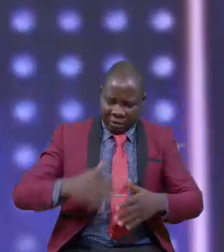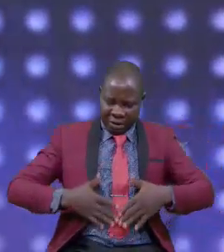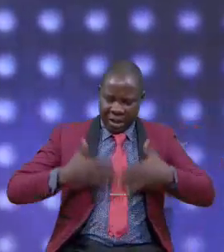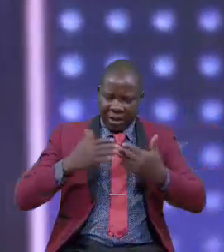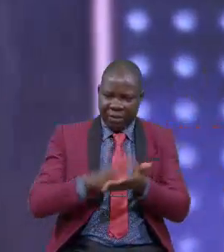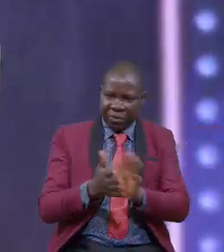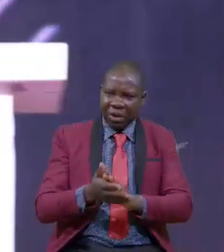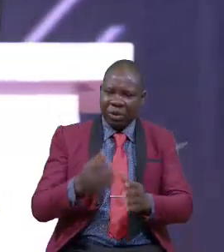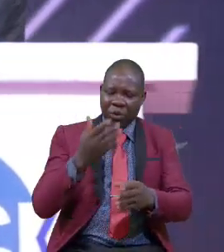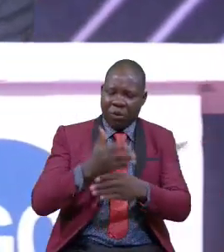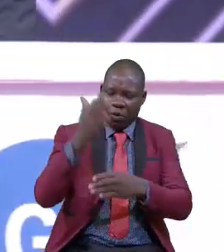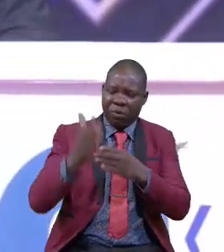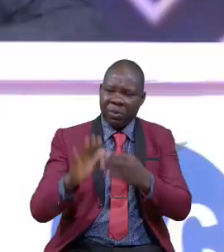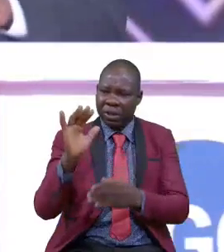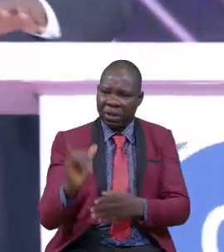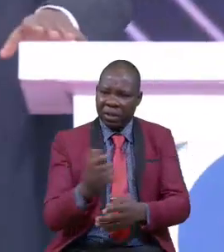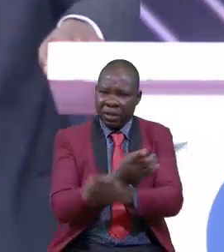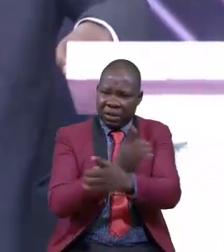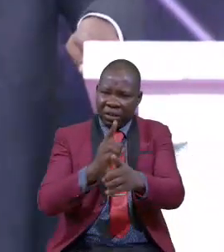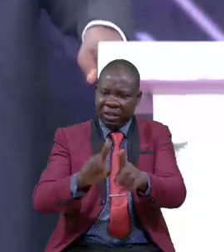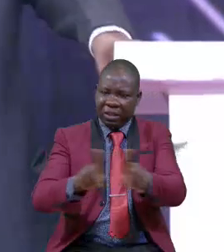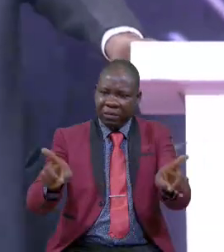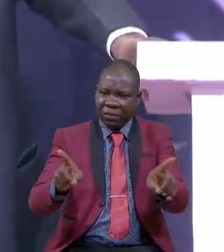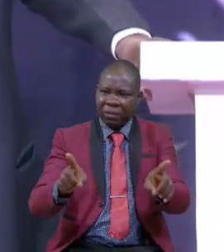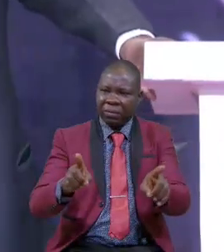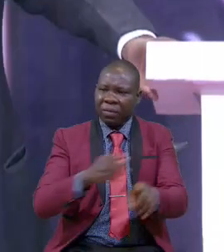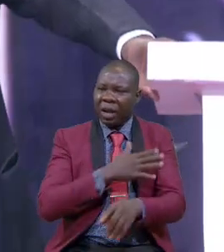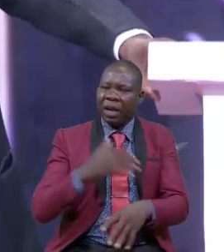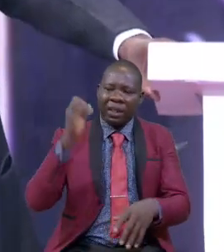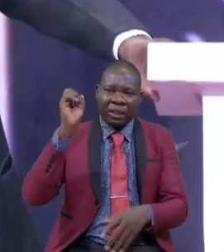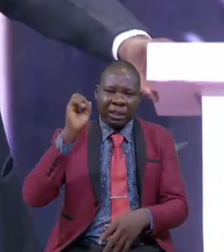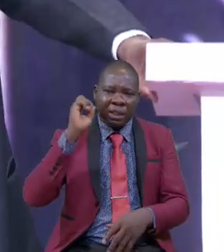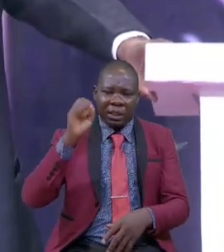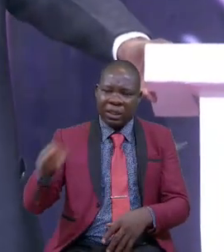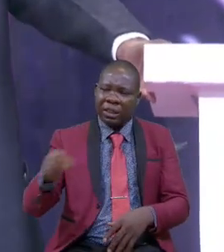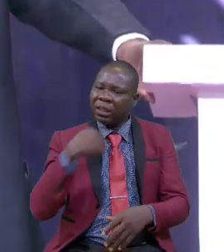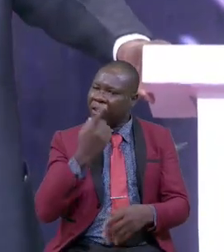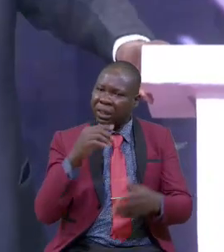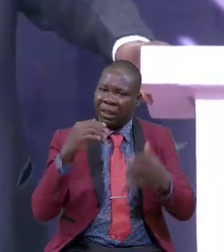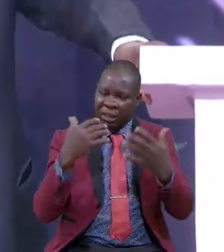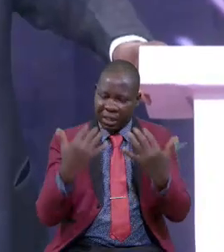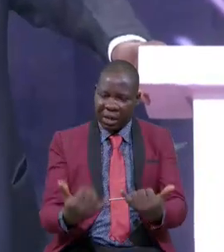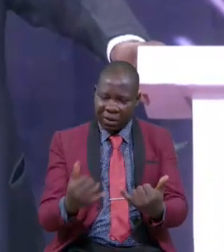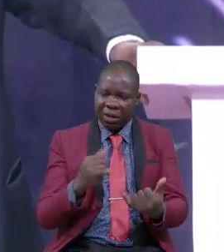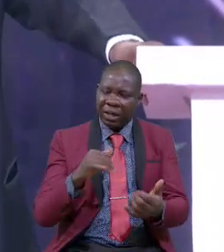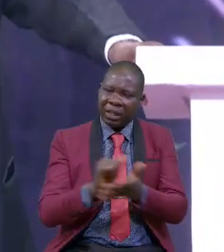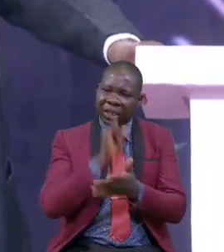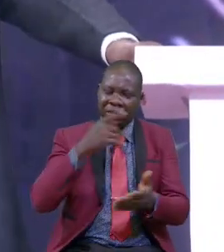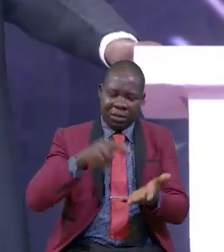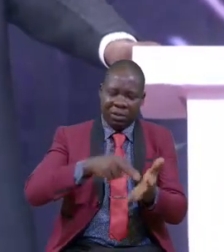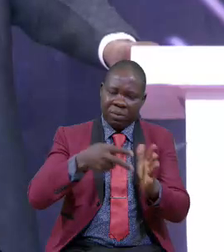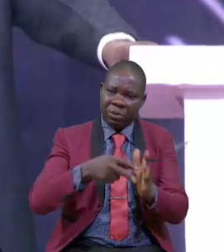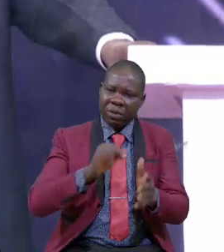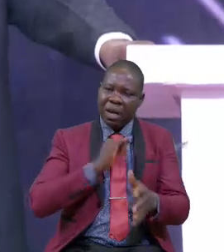now become, that's the purpose, I now become a pattern to all who